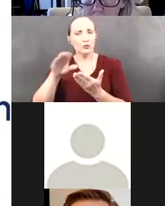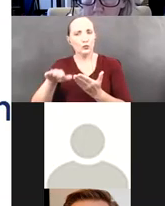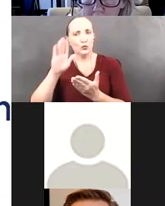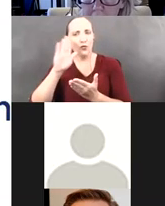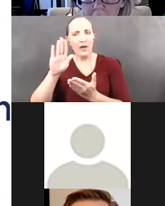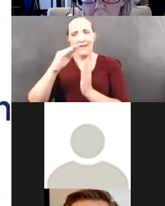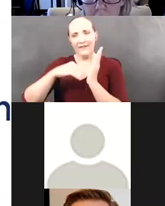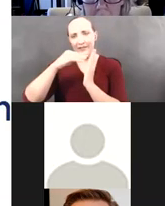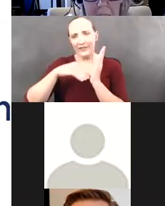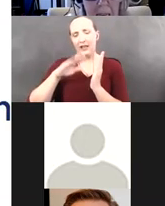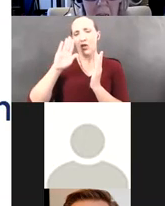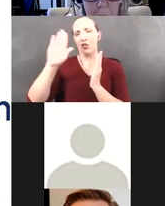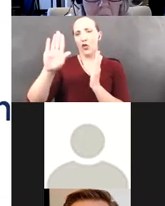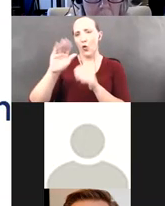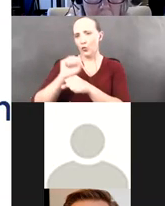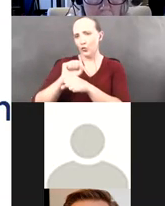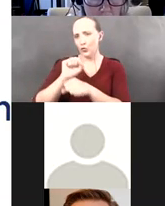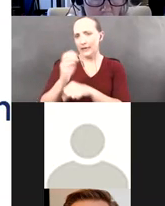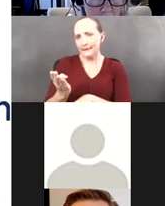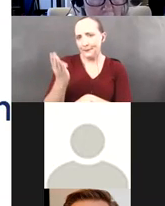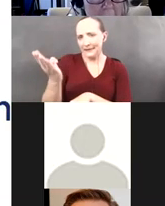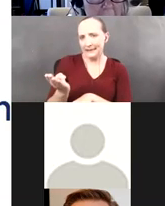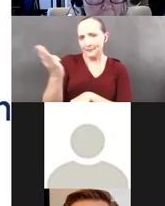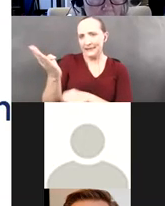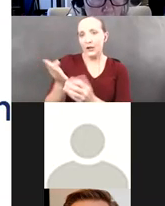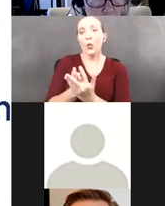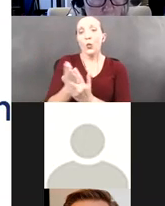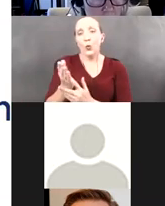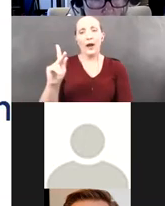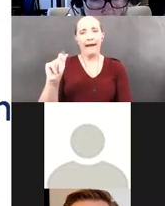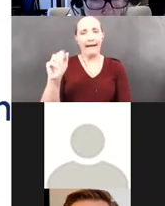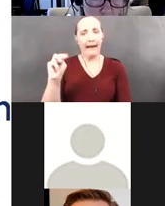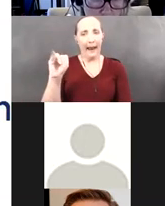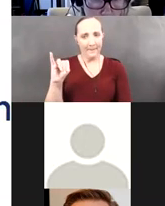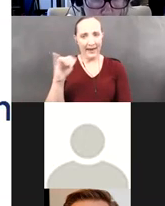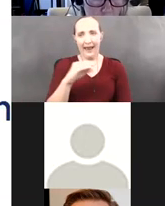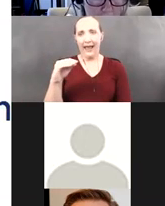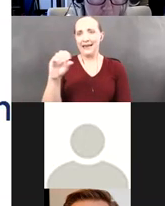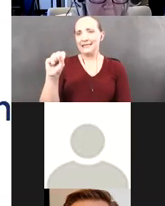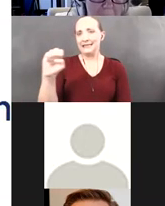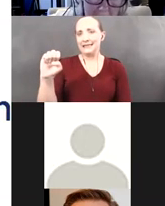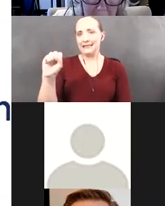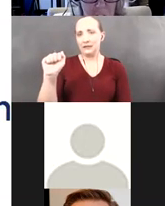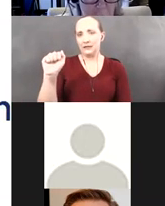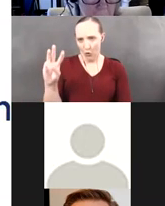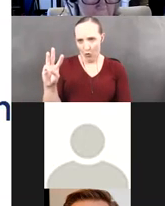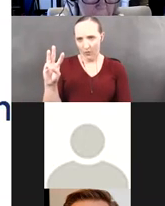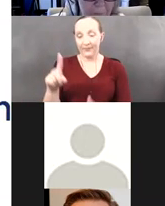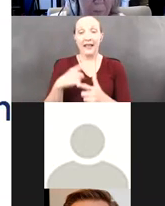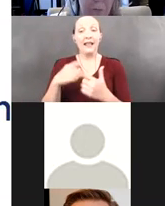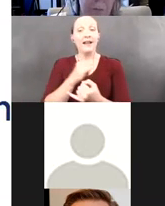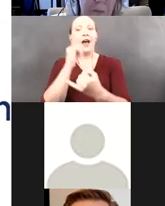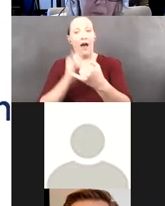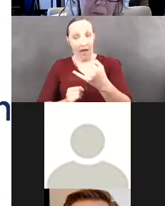submit their compartir work cómo using ellos pueden Kami and Seesaw. completar y entregar And then trabajos we'll con Kami conclude with more y questions and Seesaw, answers. y